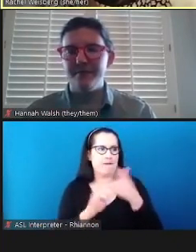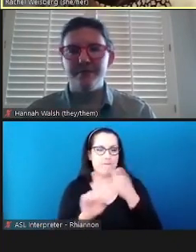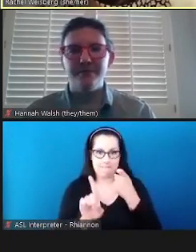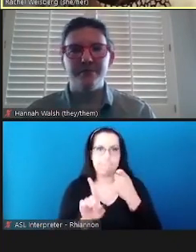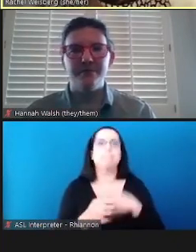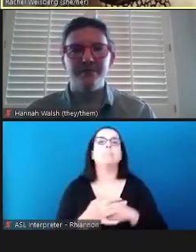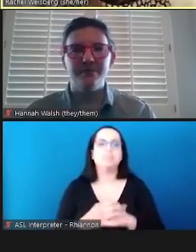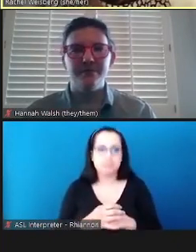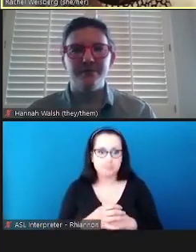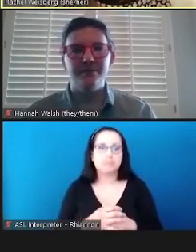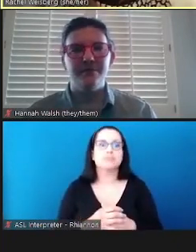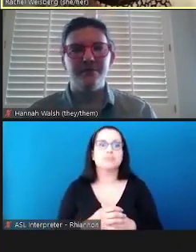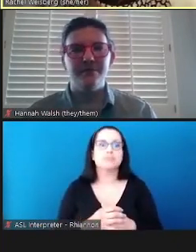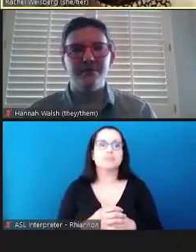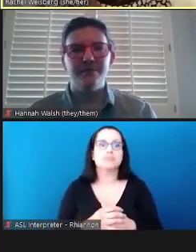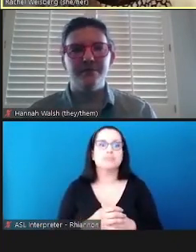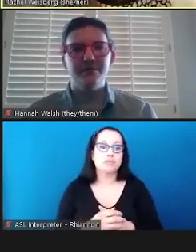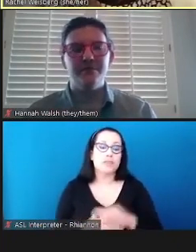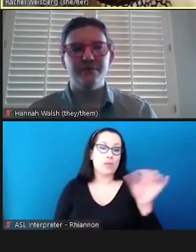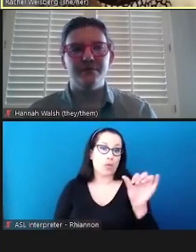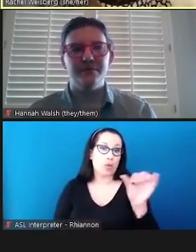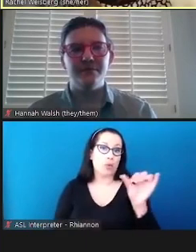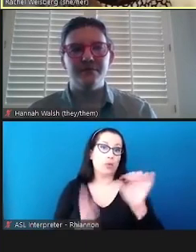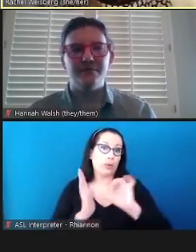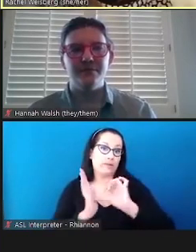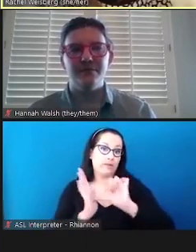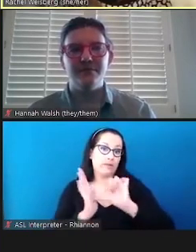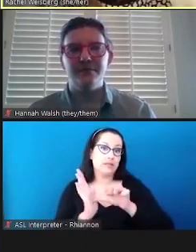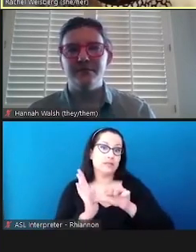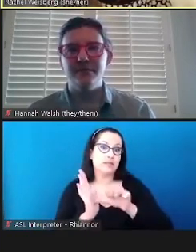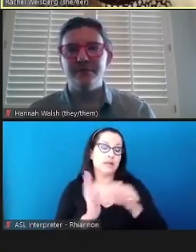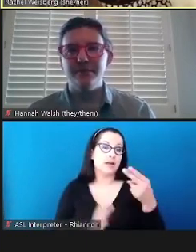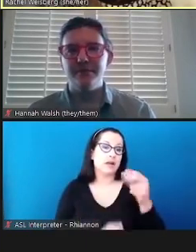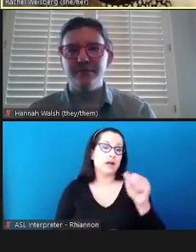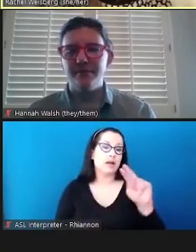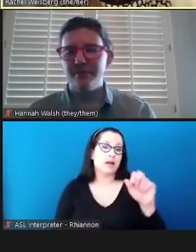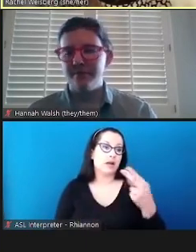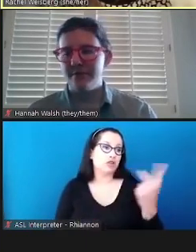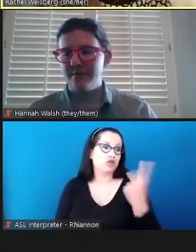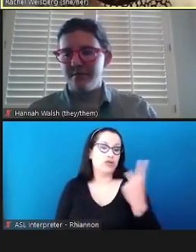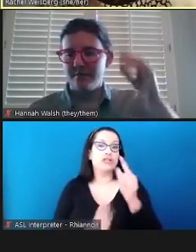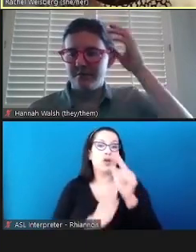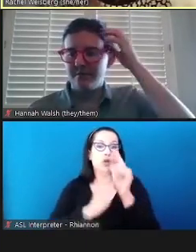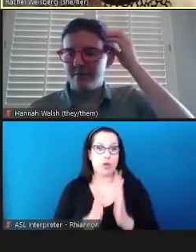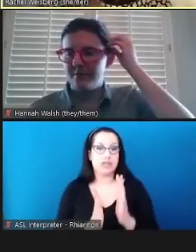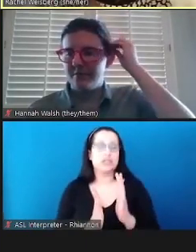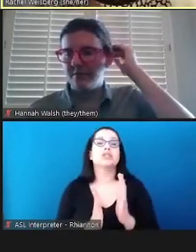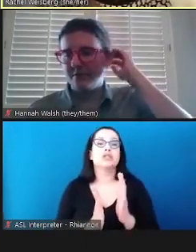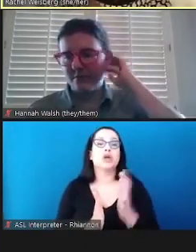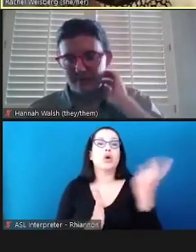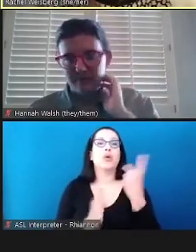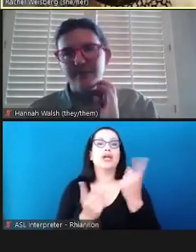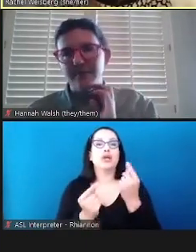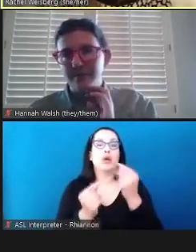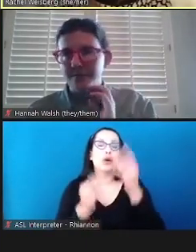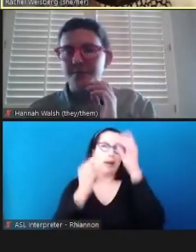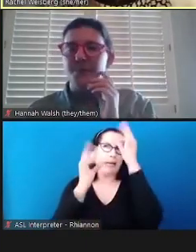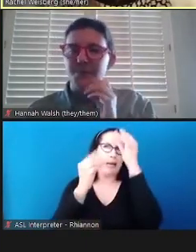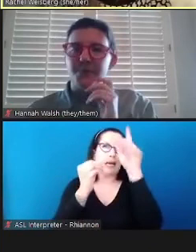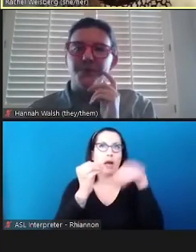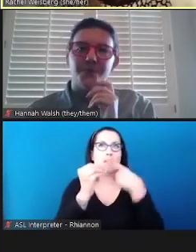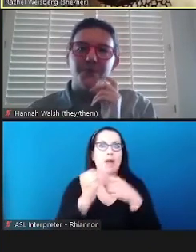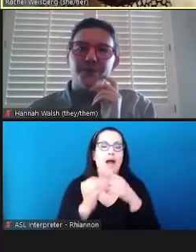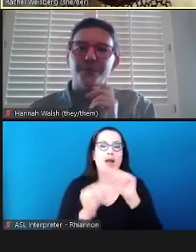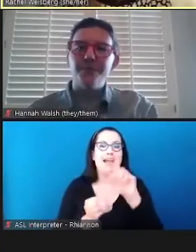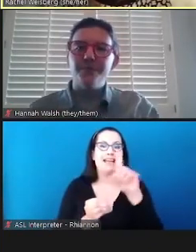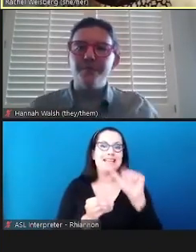from. And I also really wanted to emphasize that, Hannah and I are both lawyers that spend our day thinking about the ADA